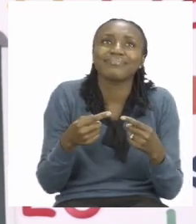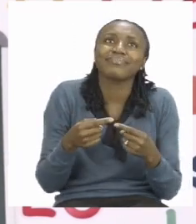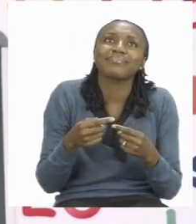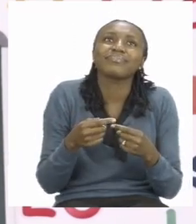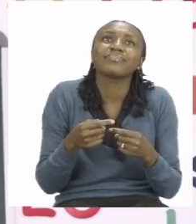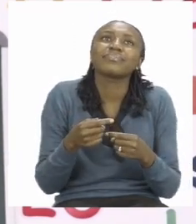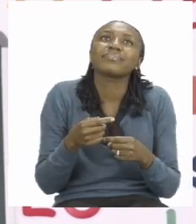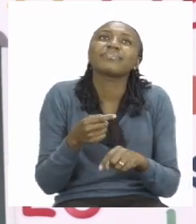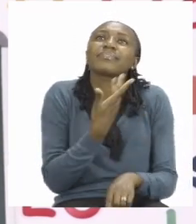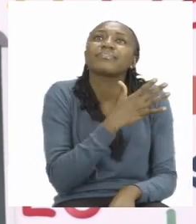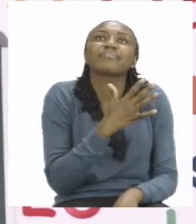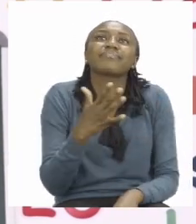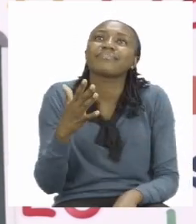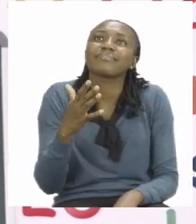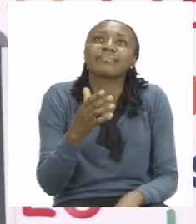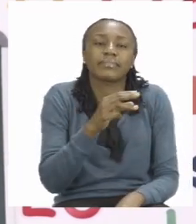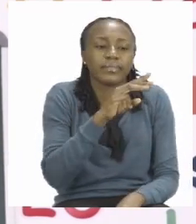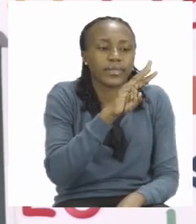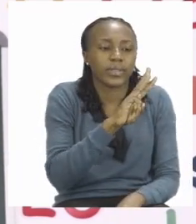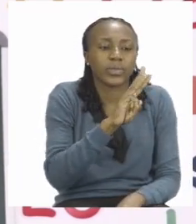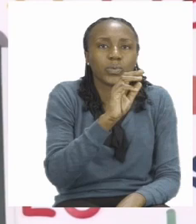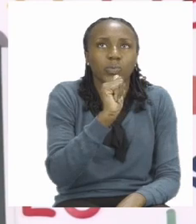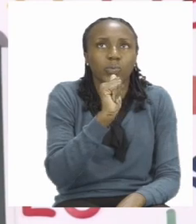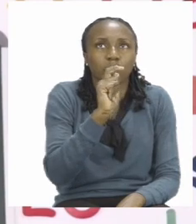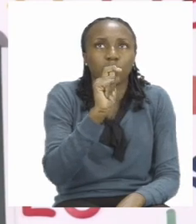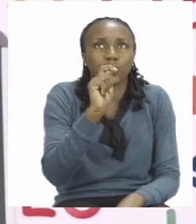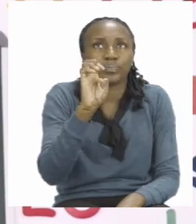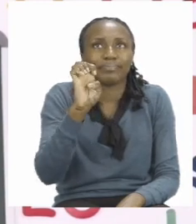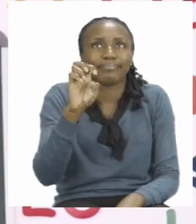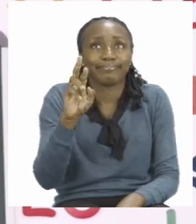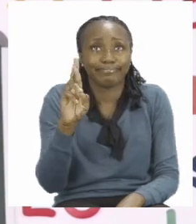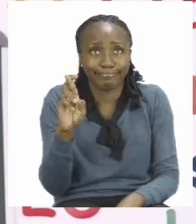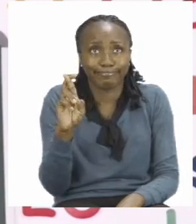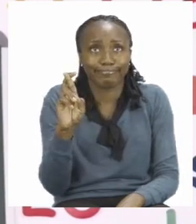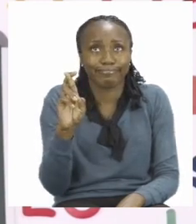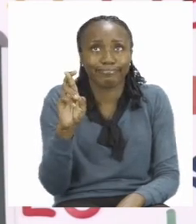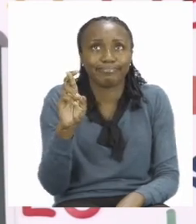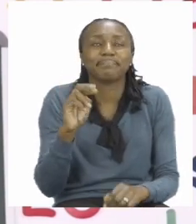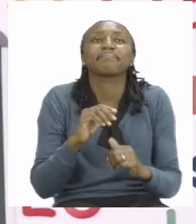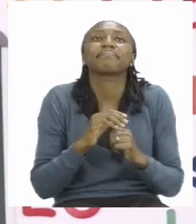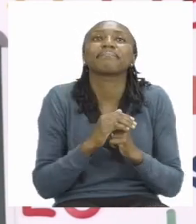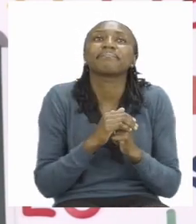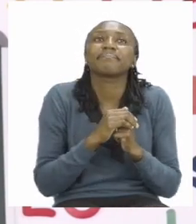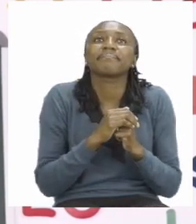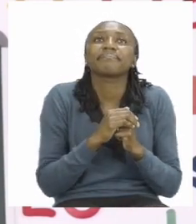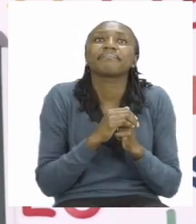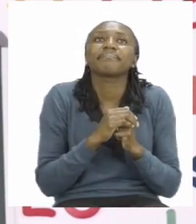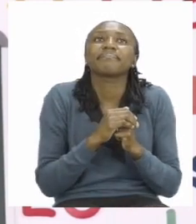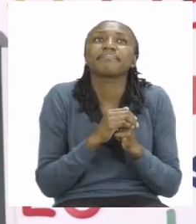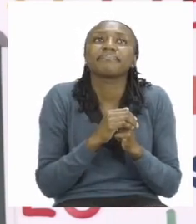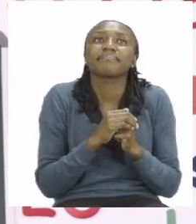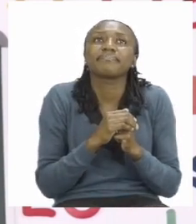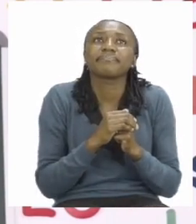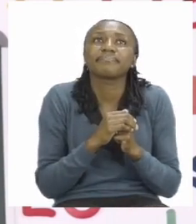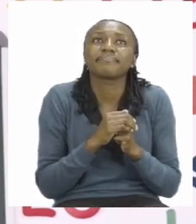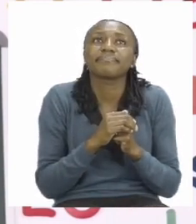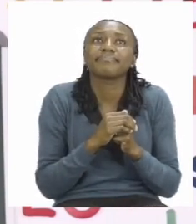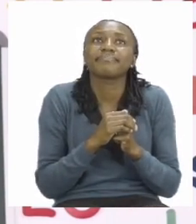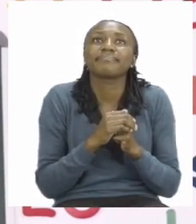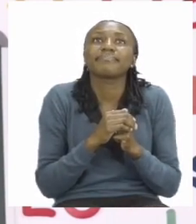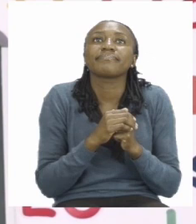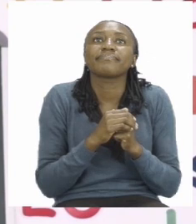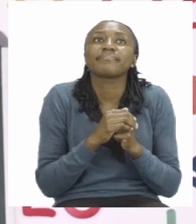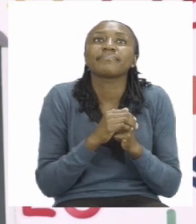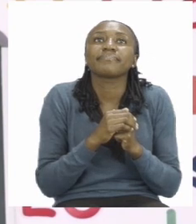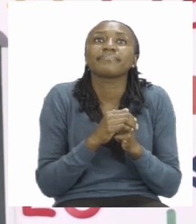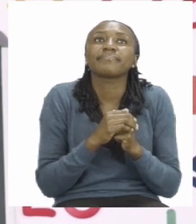word water. So go ahead and fill in the missing sounds. Now that we are done with that, they